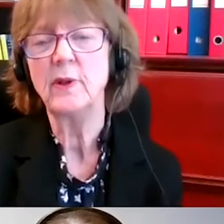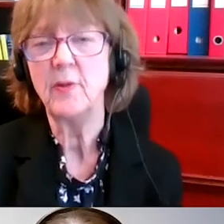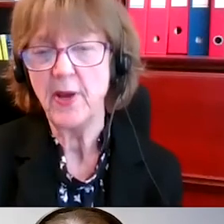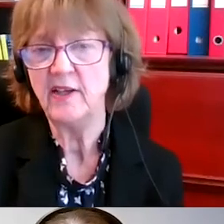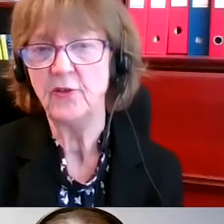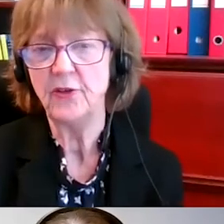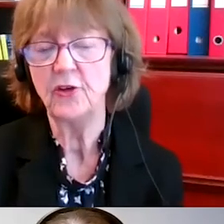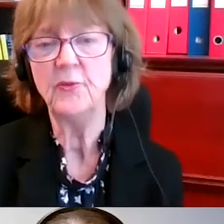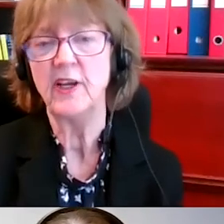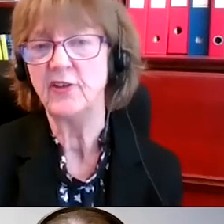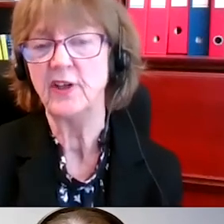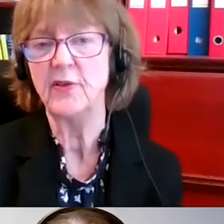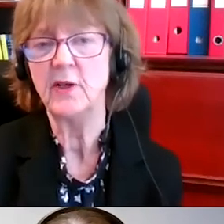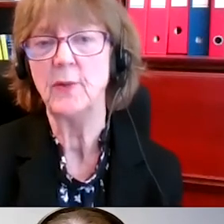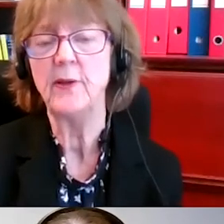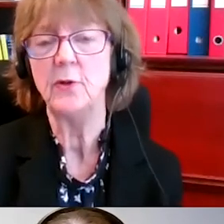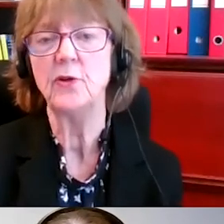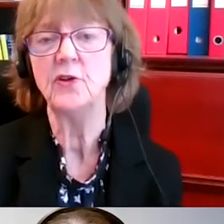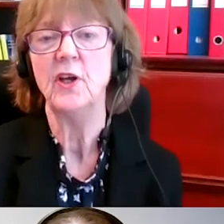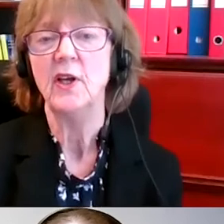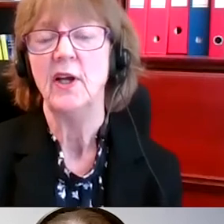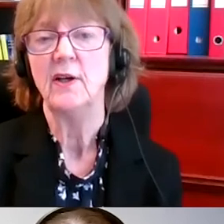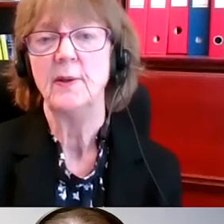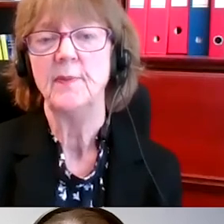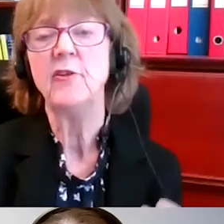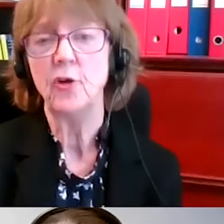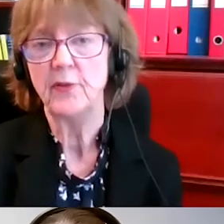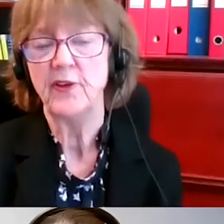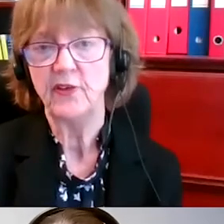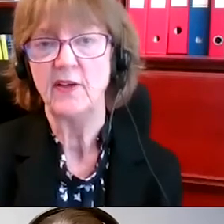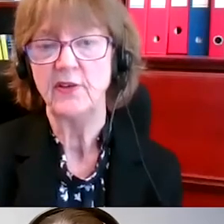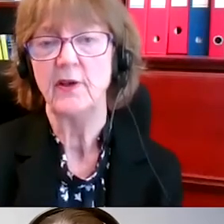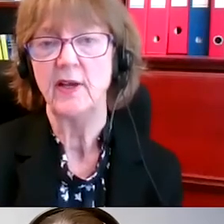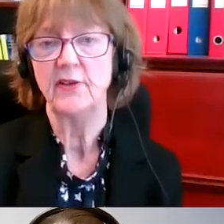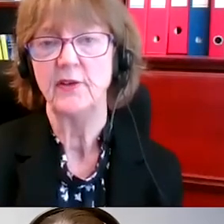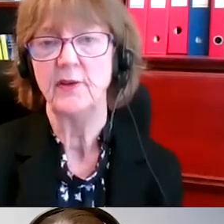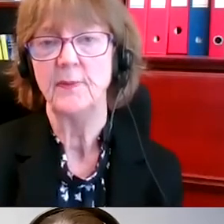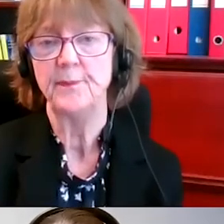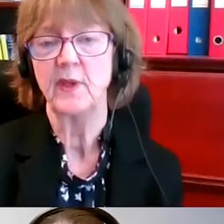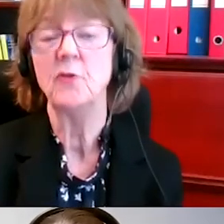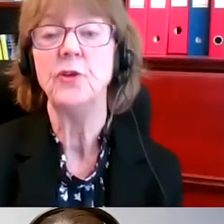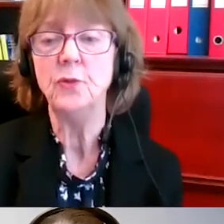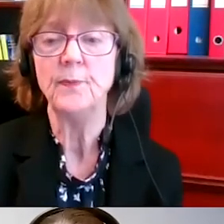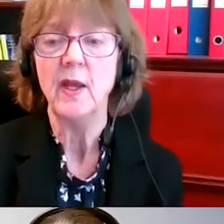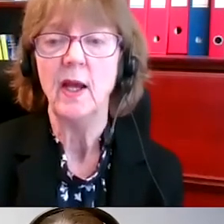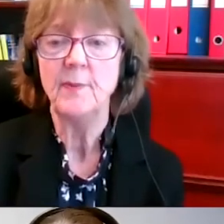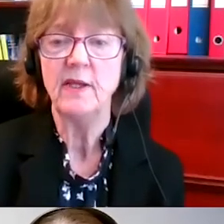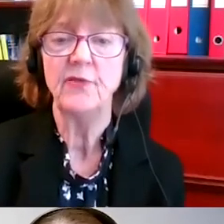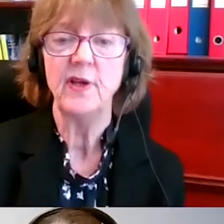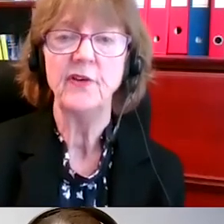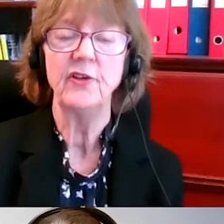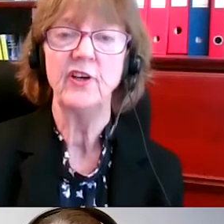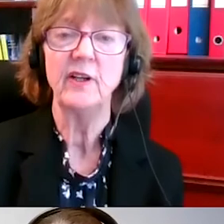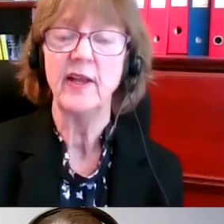and it will depend on the circumstances, I think, whether you could interpret this as a view. I